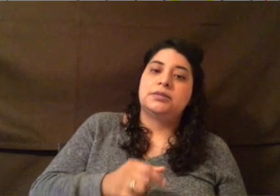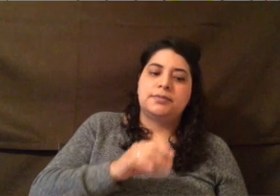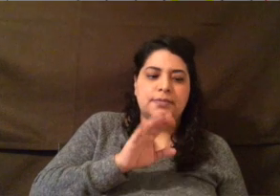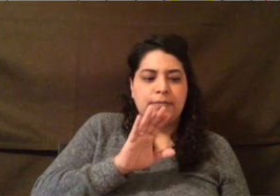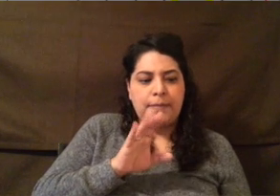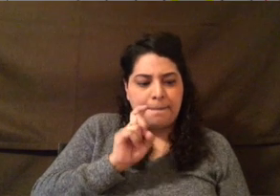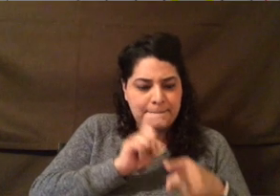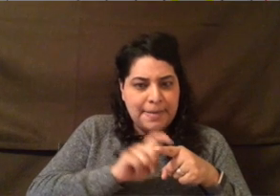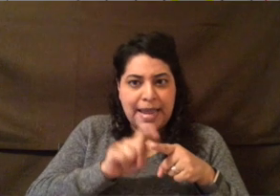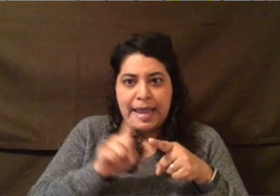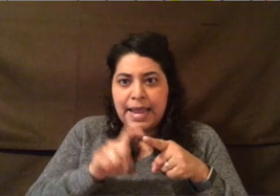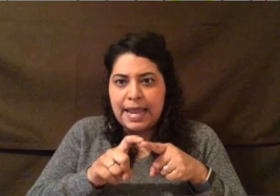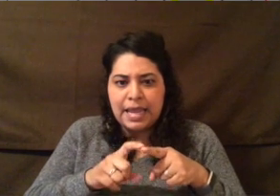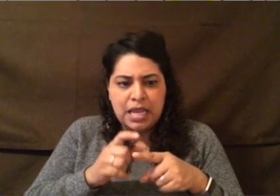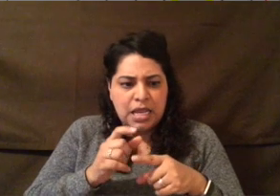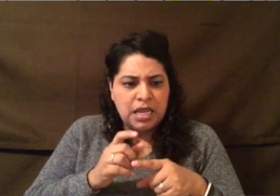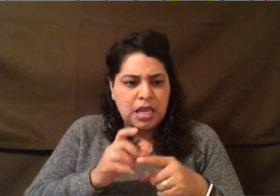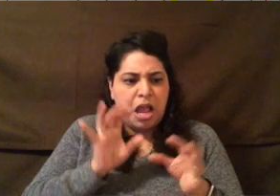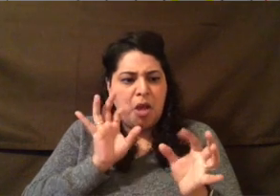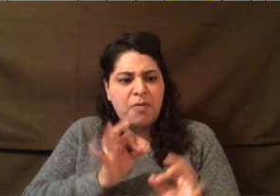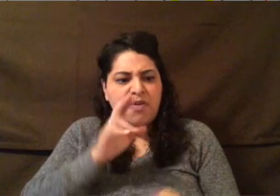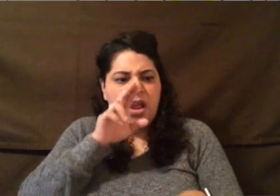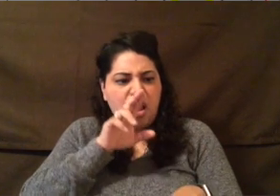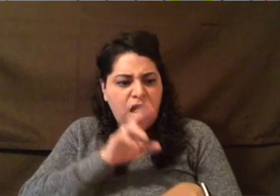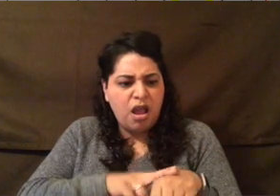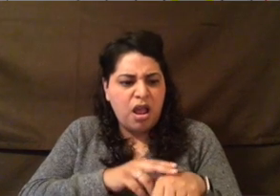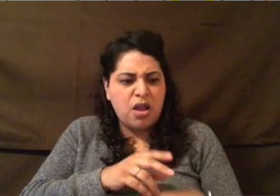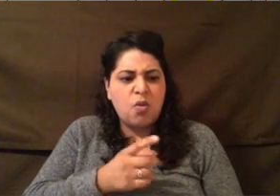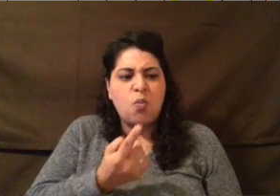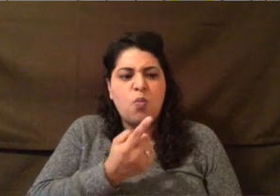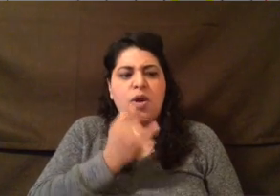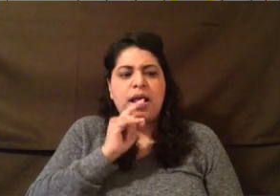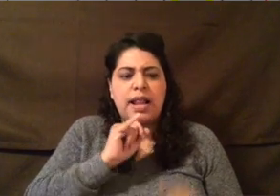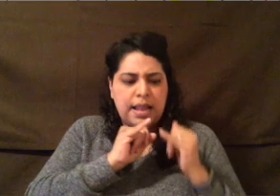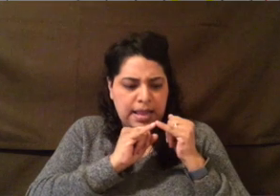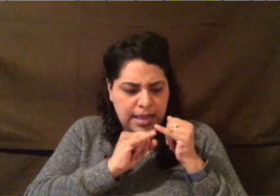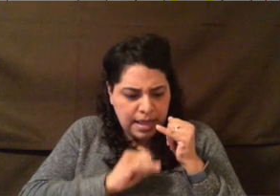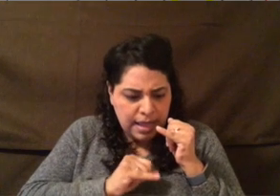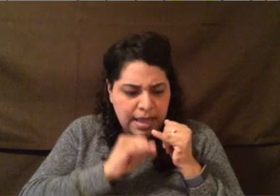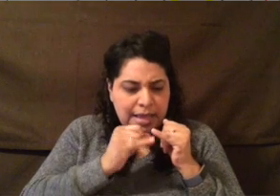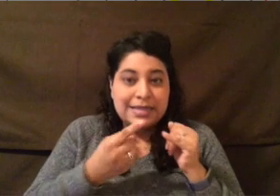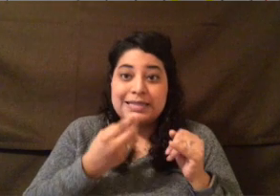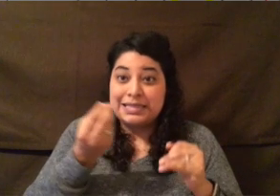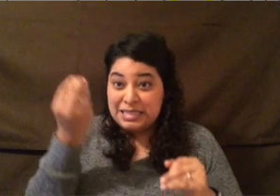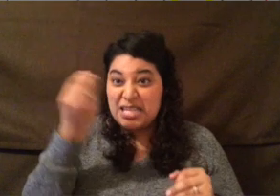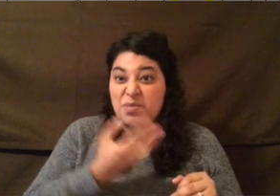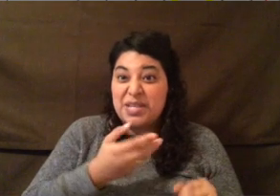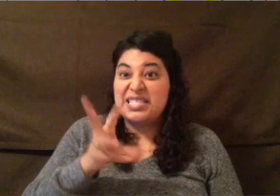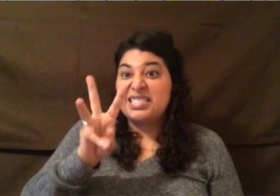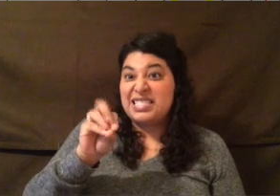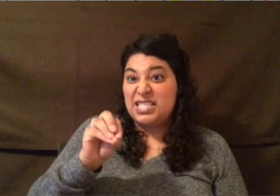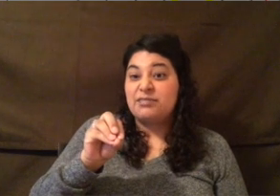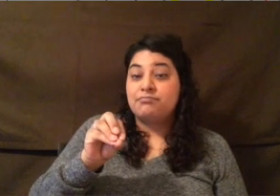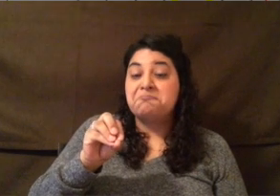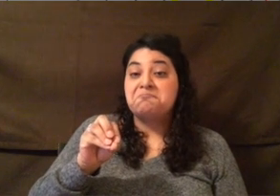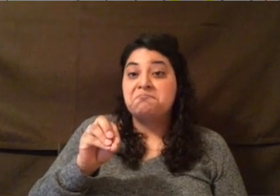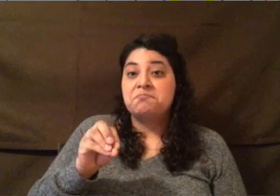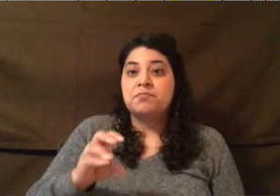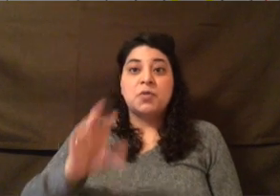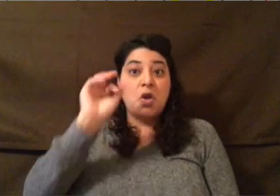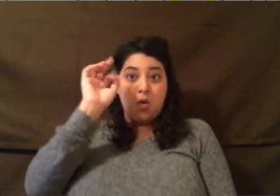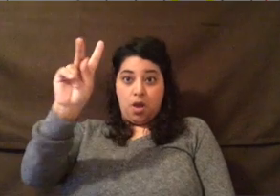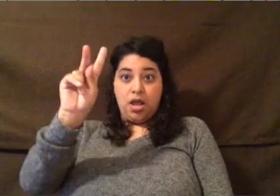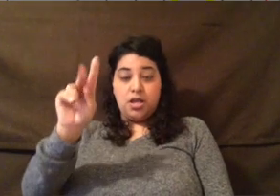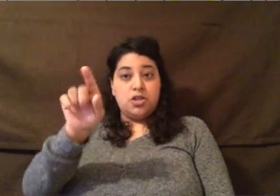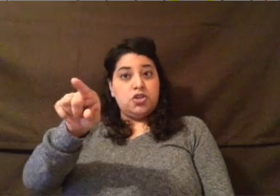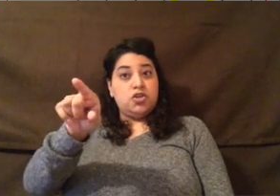lands perfectly on one of the lines. So that tells me that it is 60. All right, you did what I